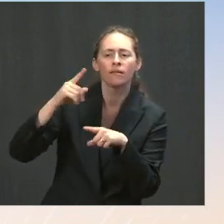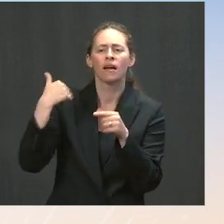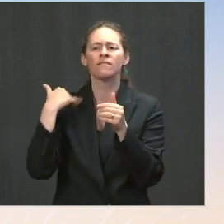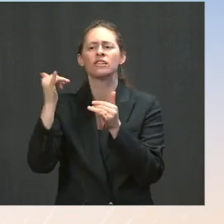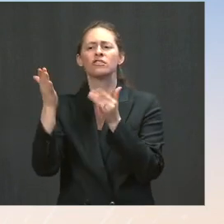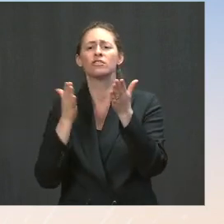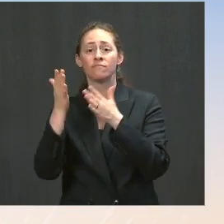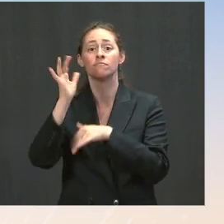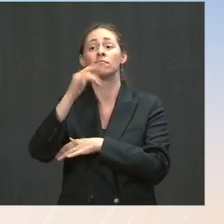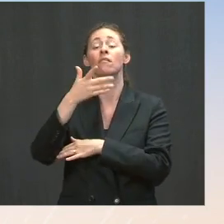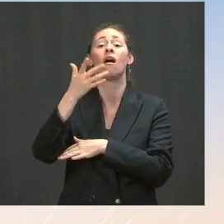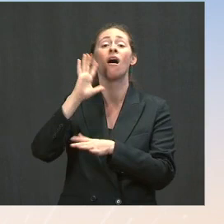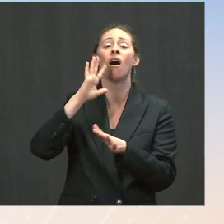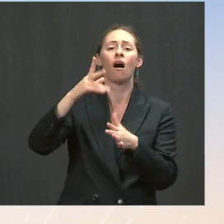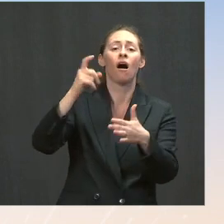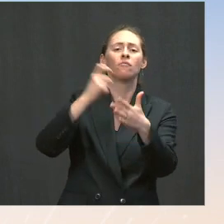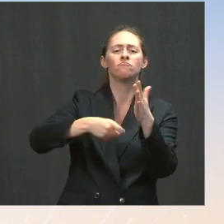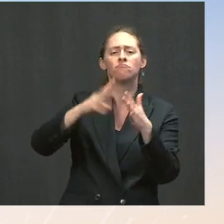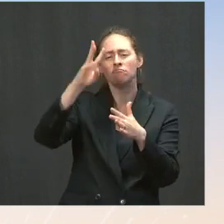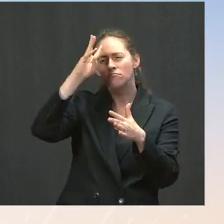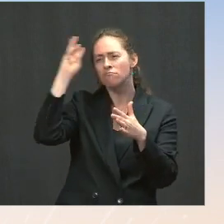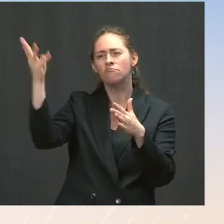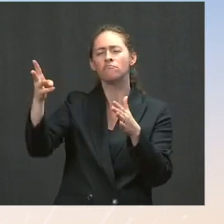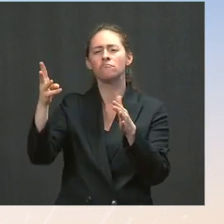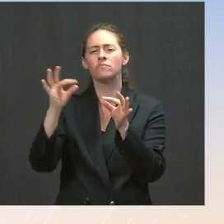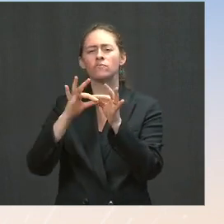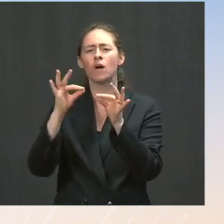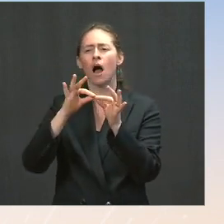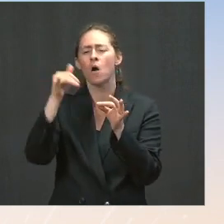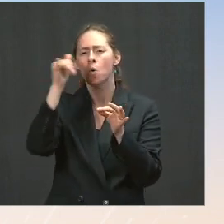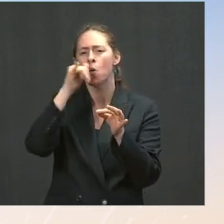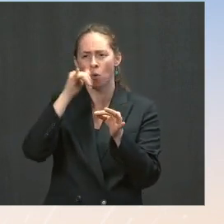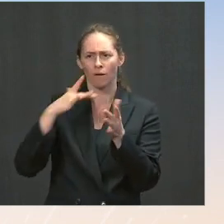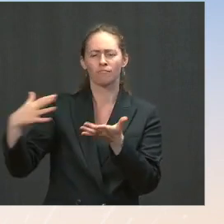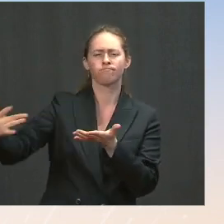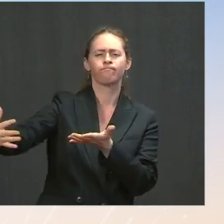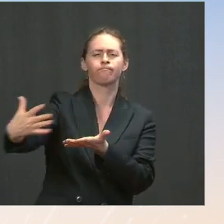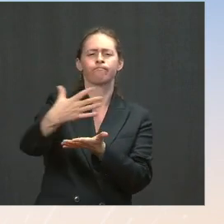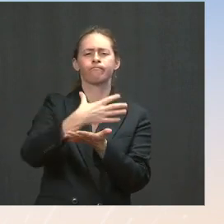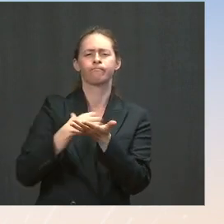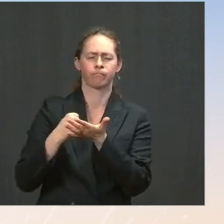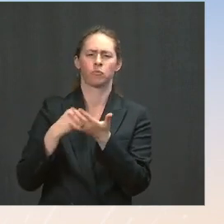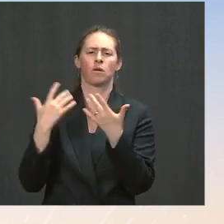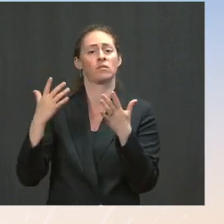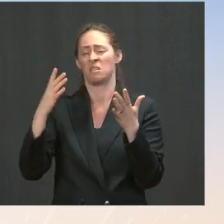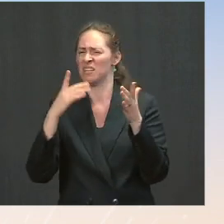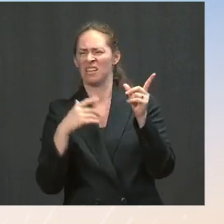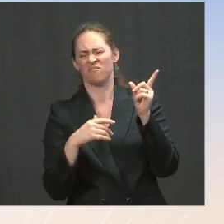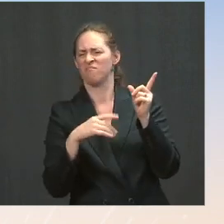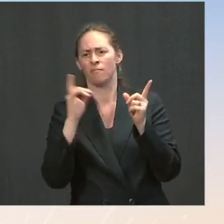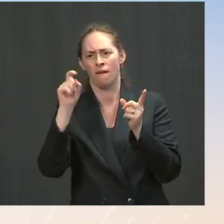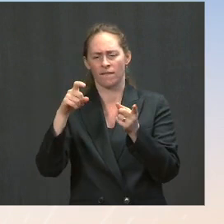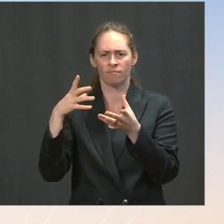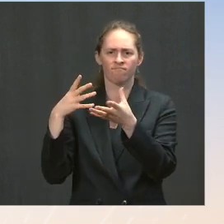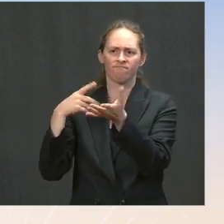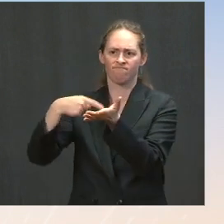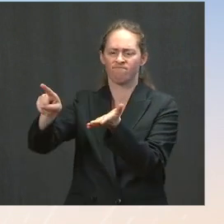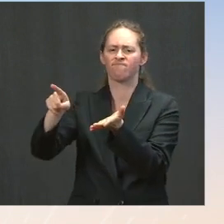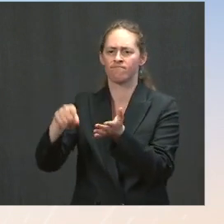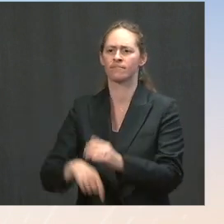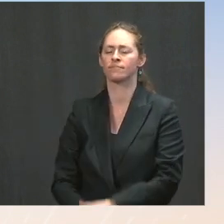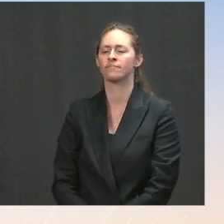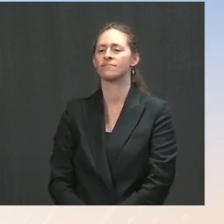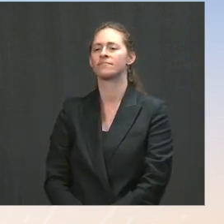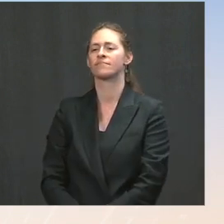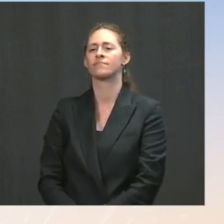services. The merger would have raised prices for a wide swath of American businesses that need to use a broker to obtain insurance and benefit packages for